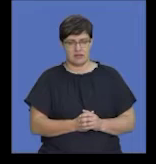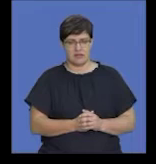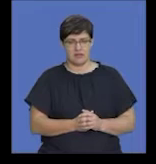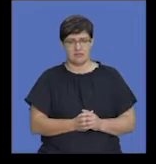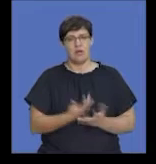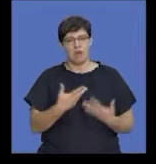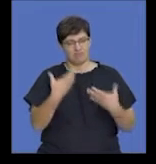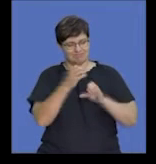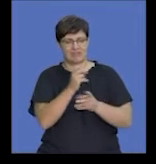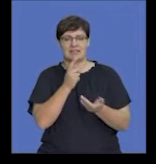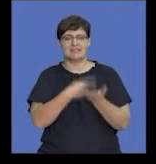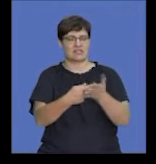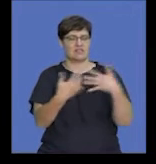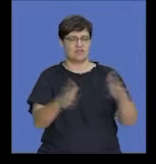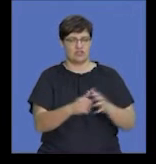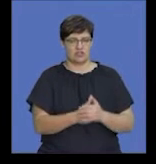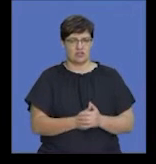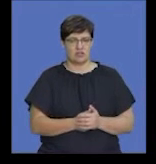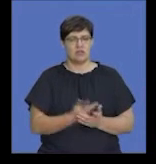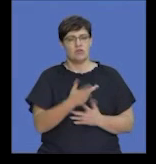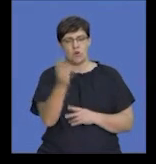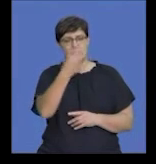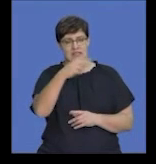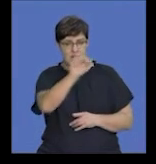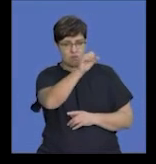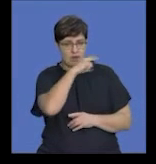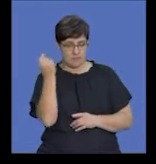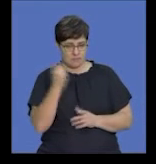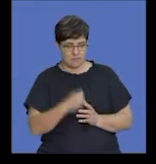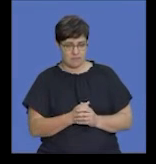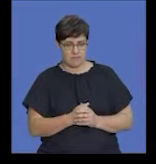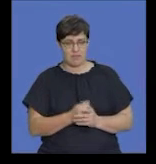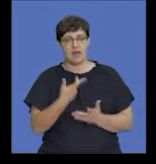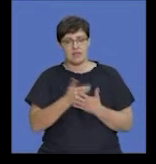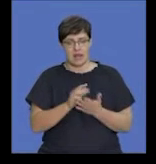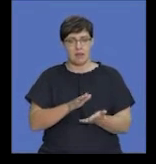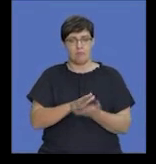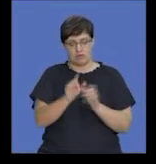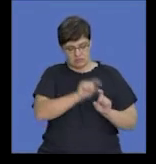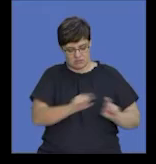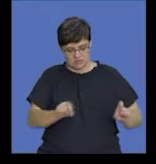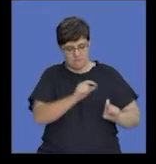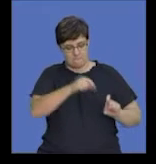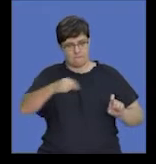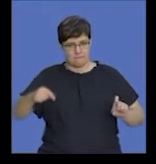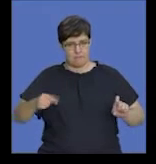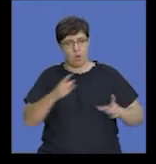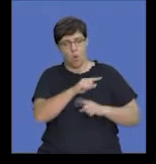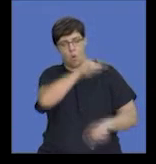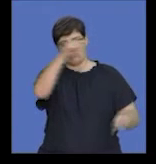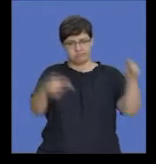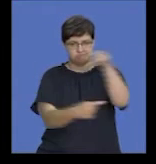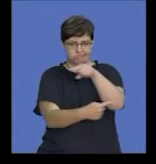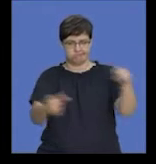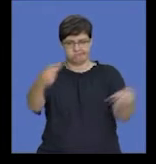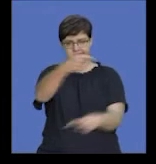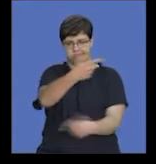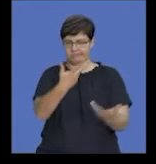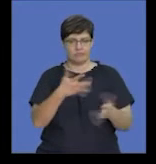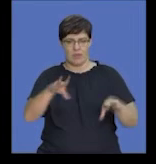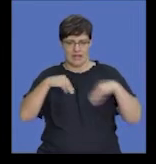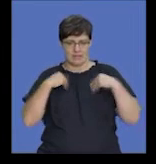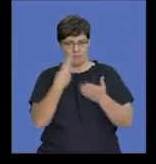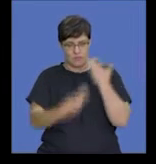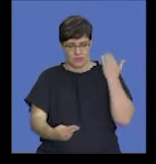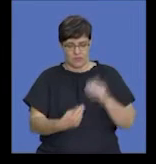now. So you basically sign your name, then you print it underneath. You can do it the other way around as well, which is also accepted.